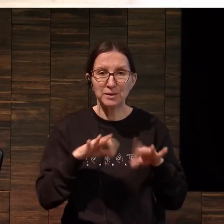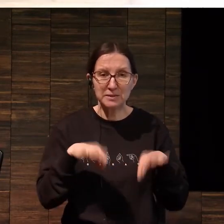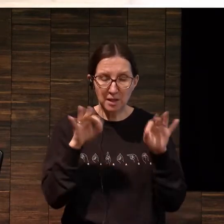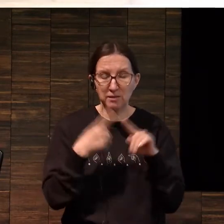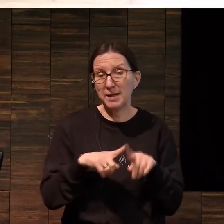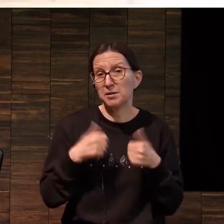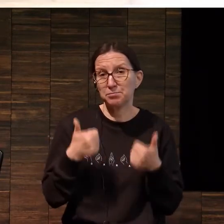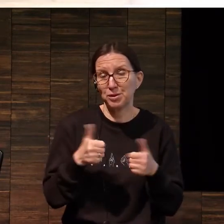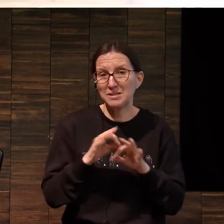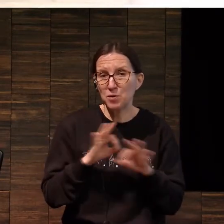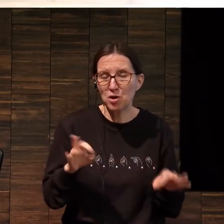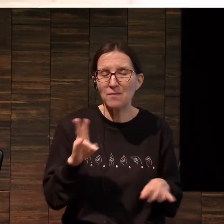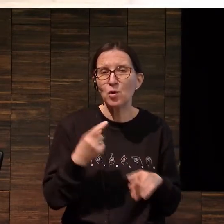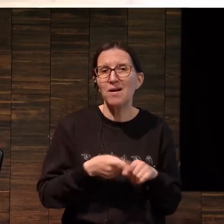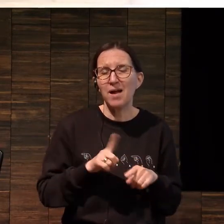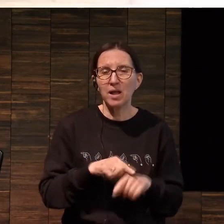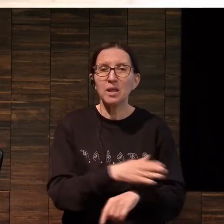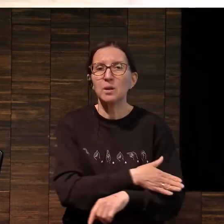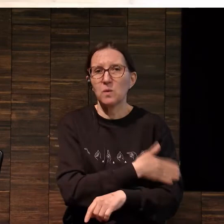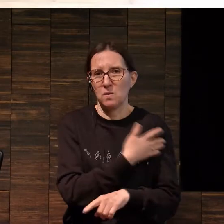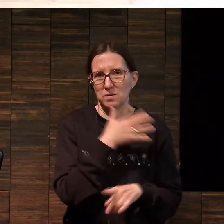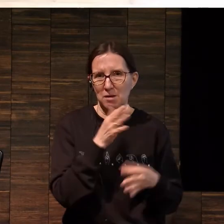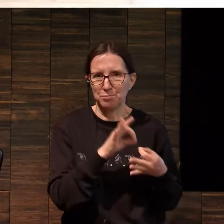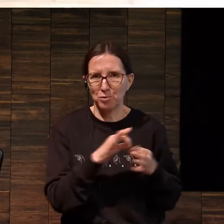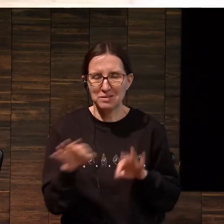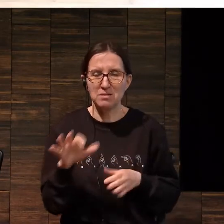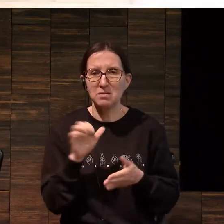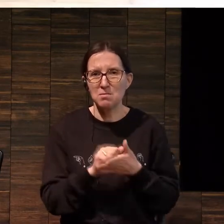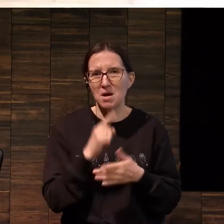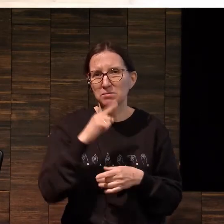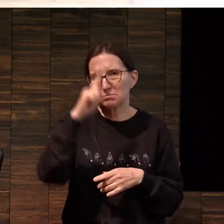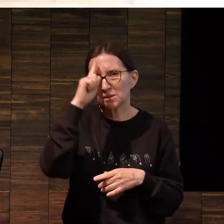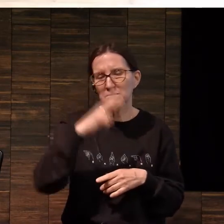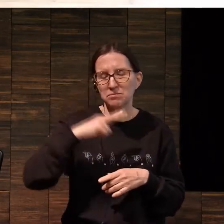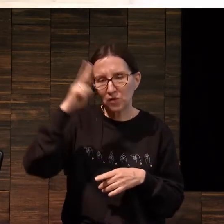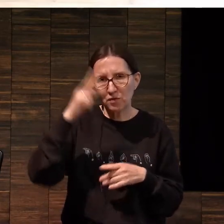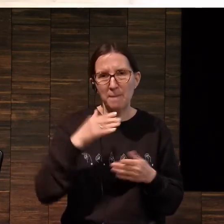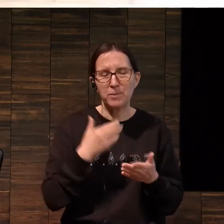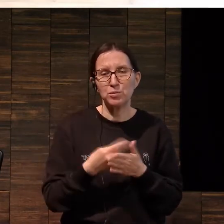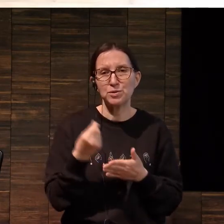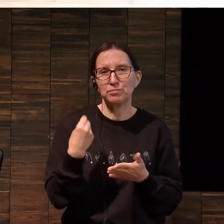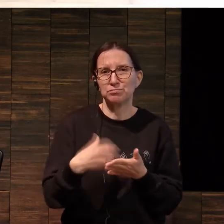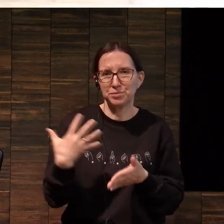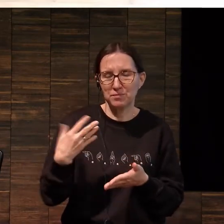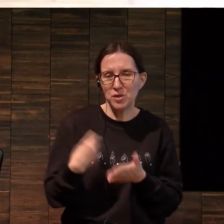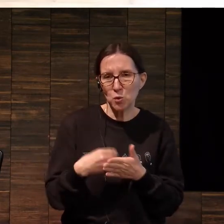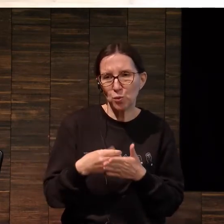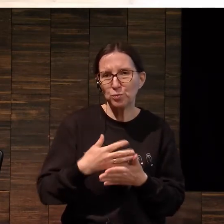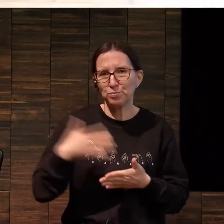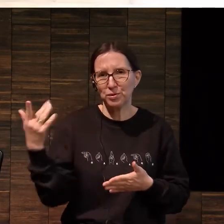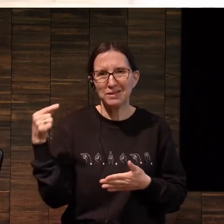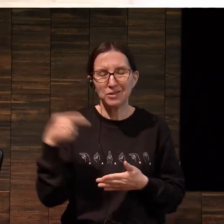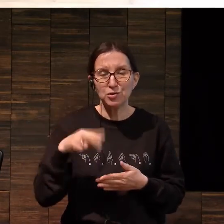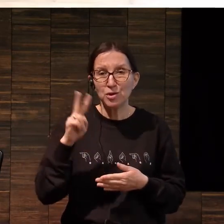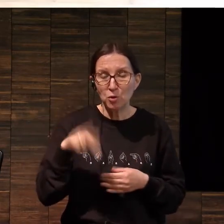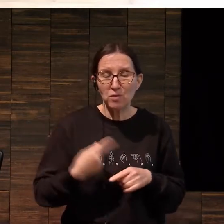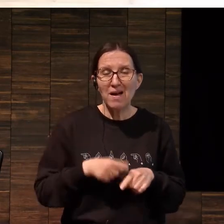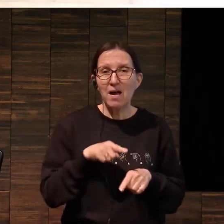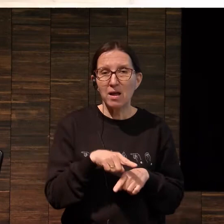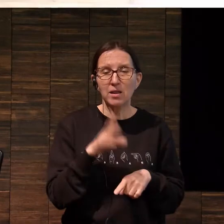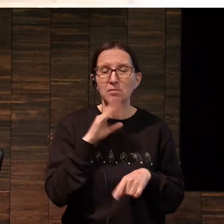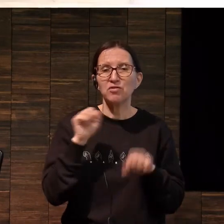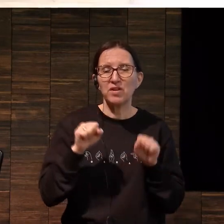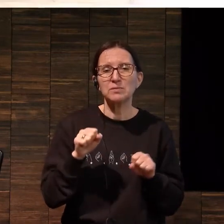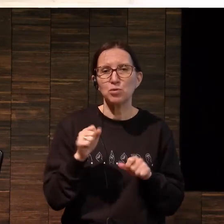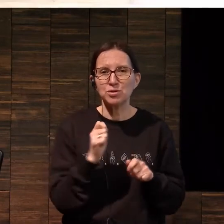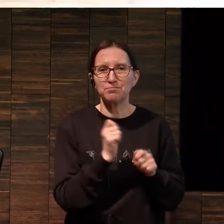months and months, and it costs tens of thousands of dollars. So this is a solution only available to enterprise level organizations, and